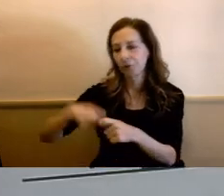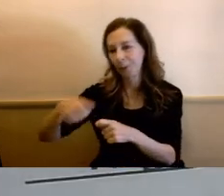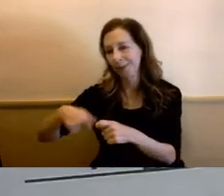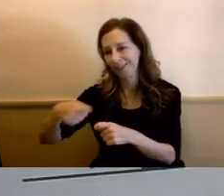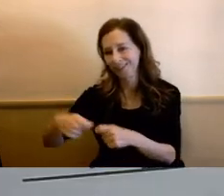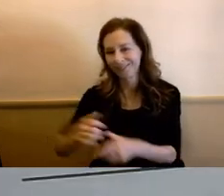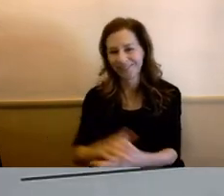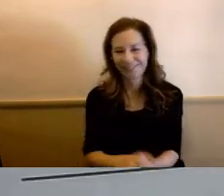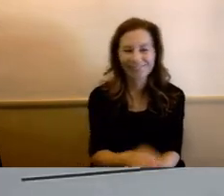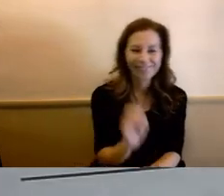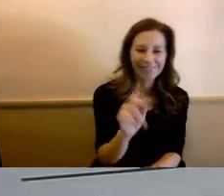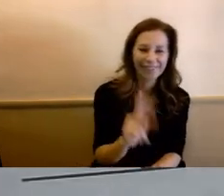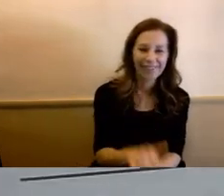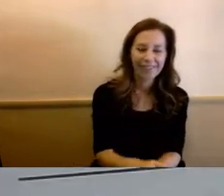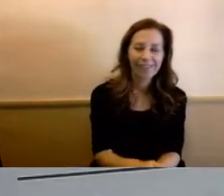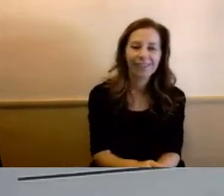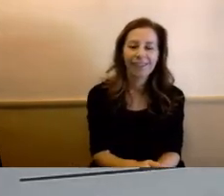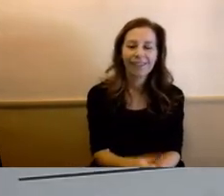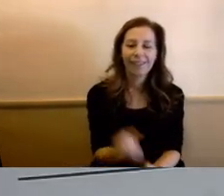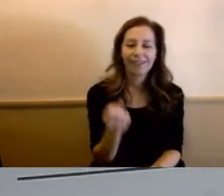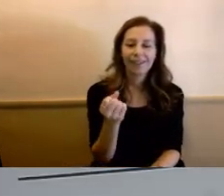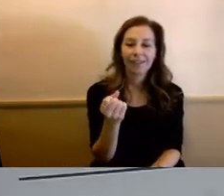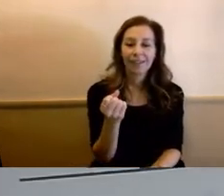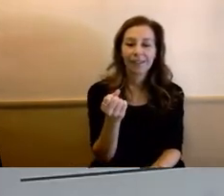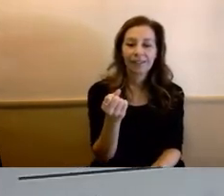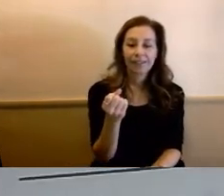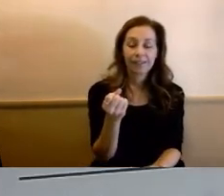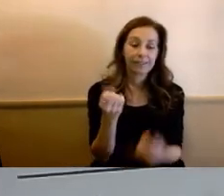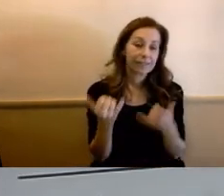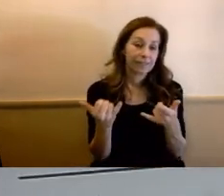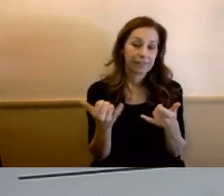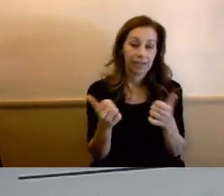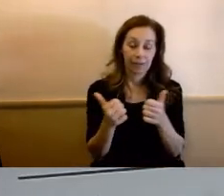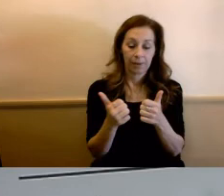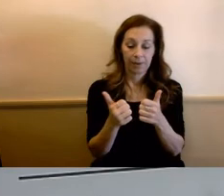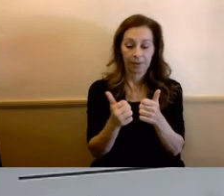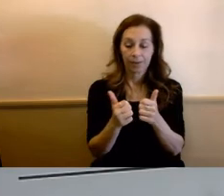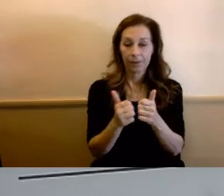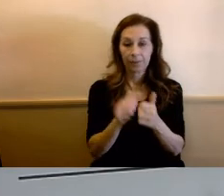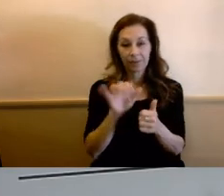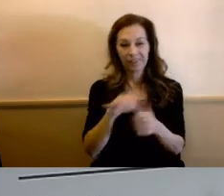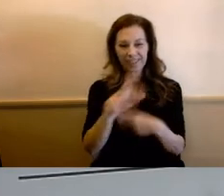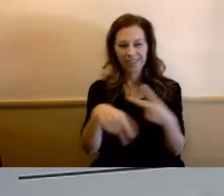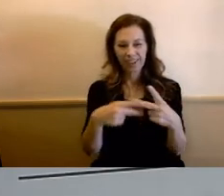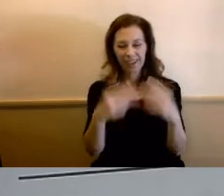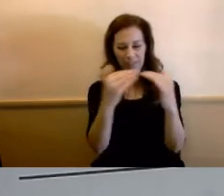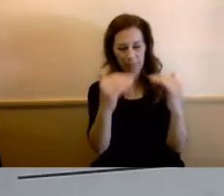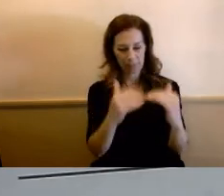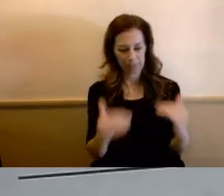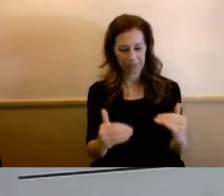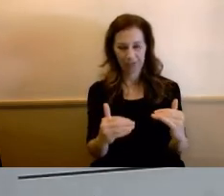Alright, so for this type of multi-step equation, I need to